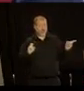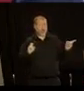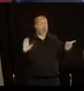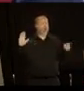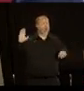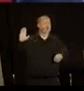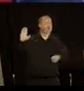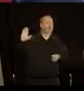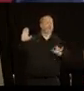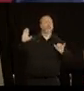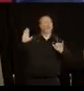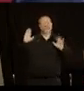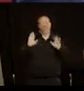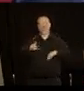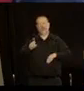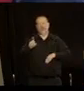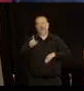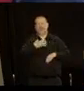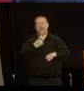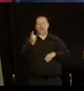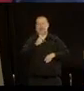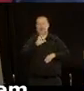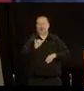Oh, great. Please do come by.